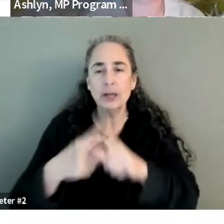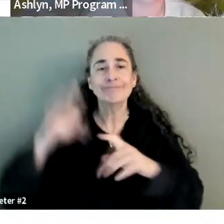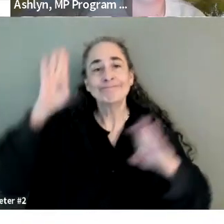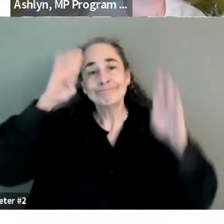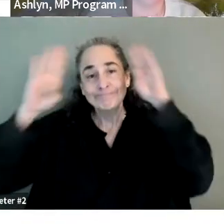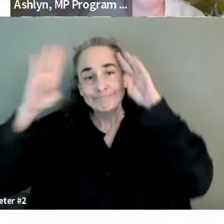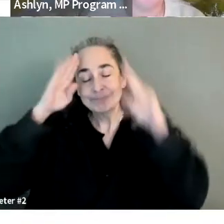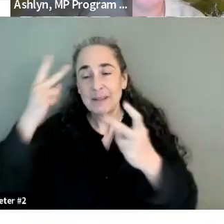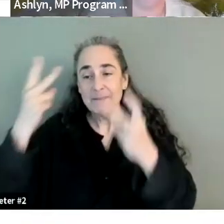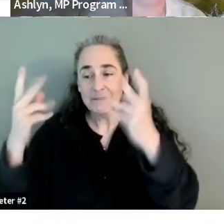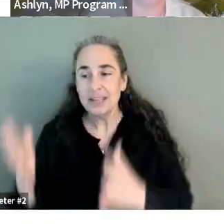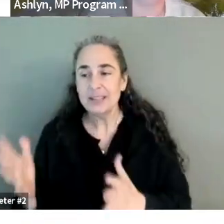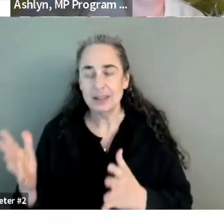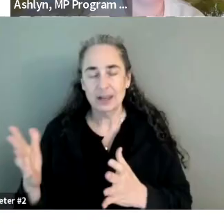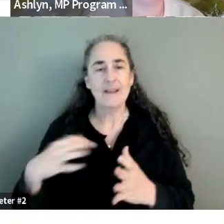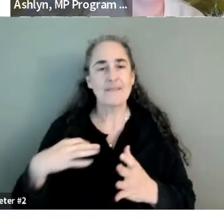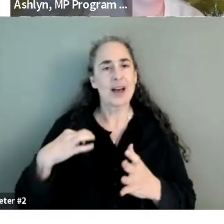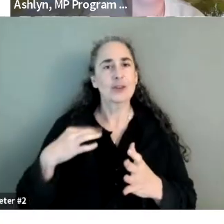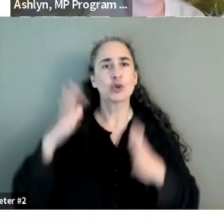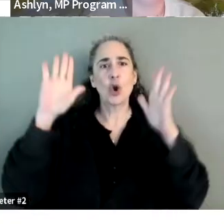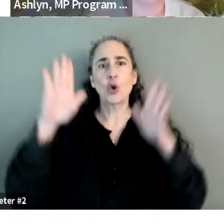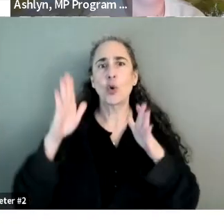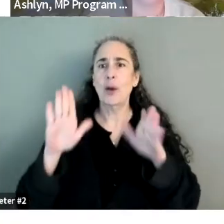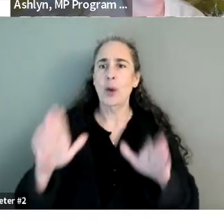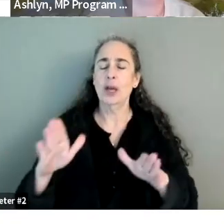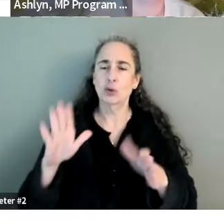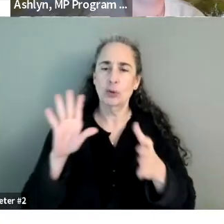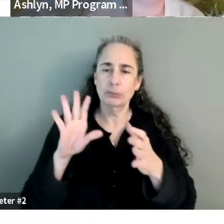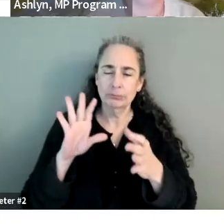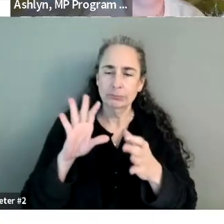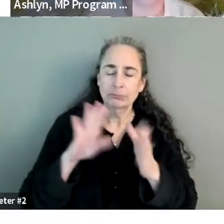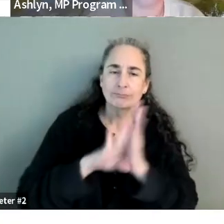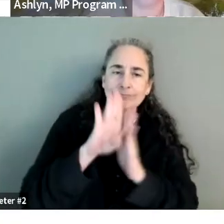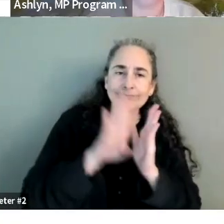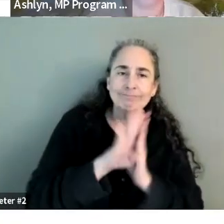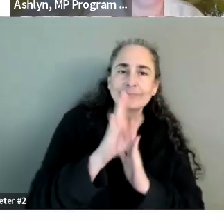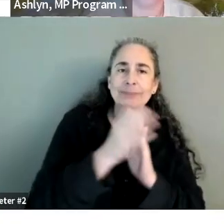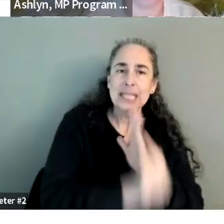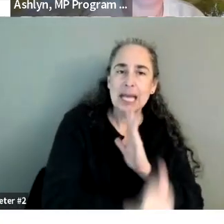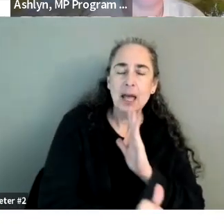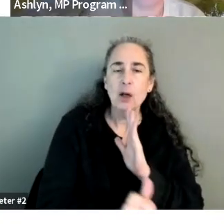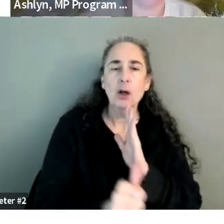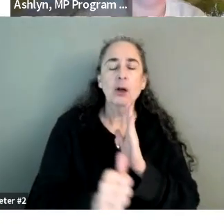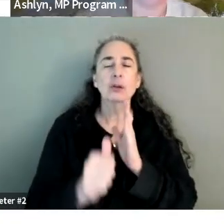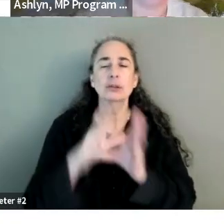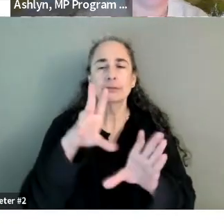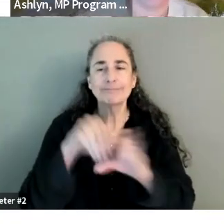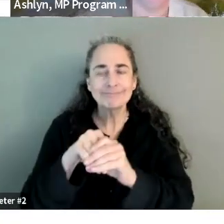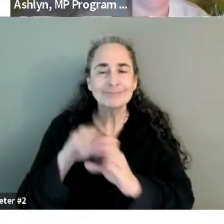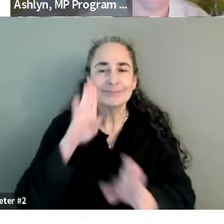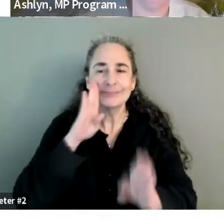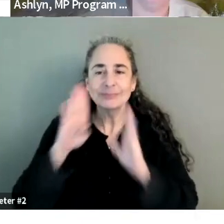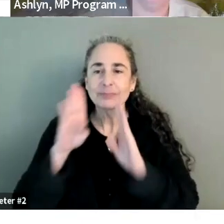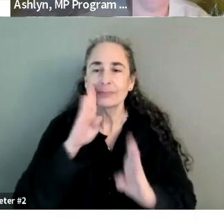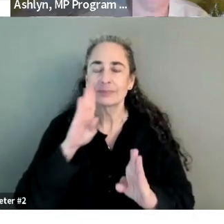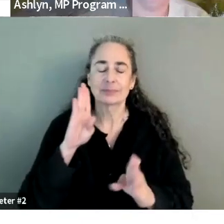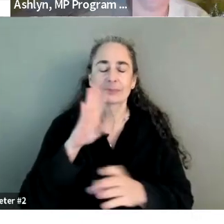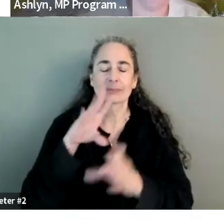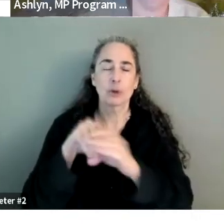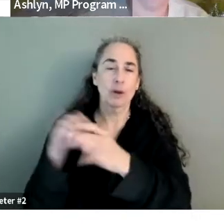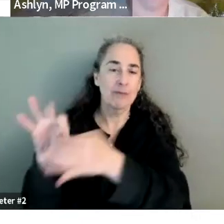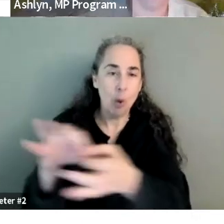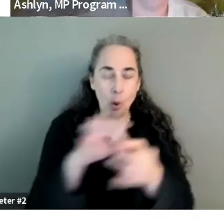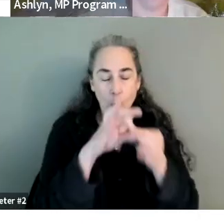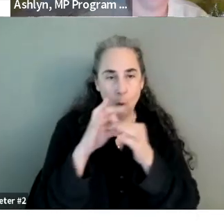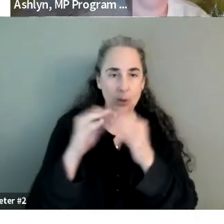great way to build skills, connect with others, and be part of something bigger. Next slide.